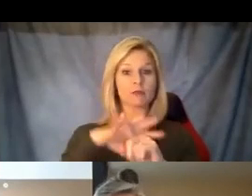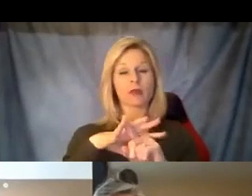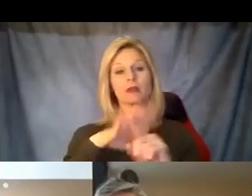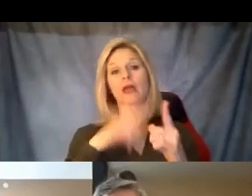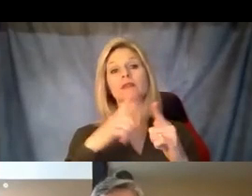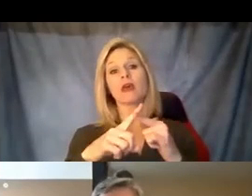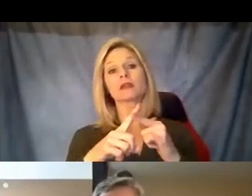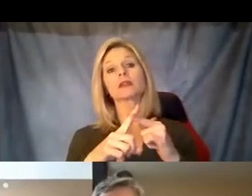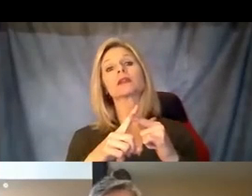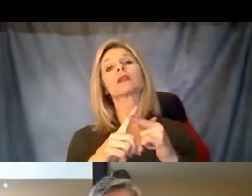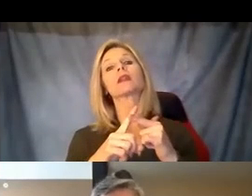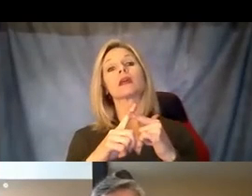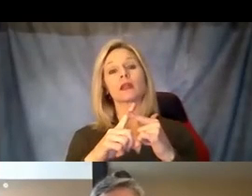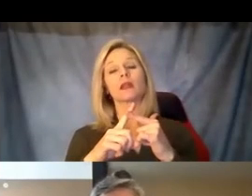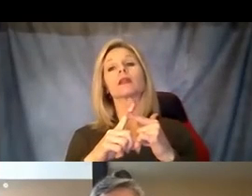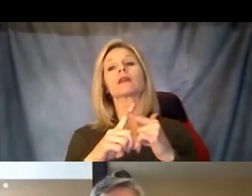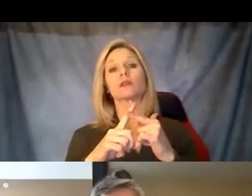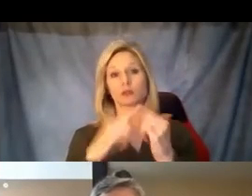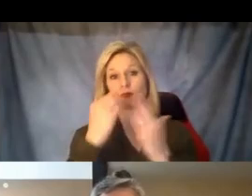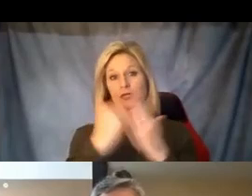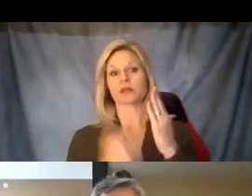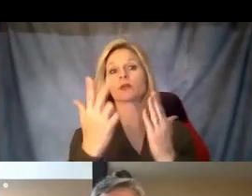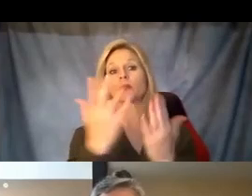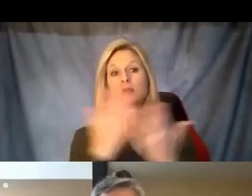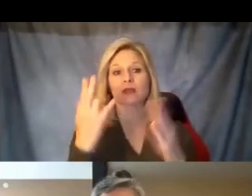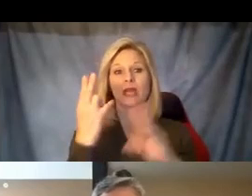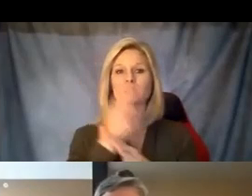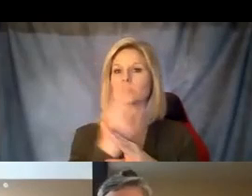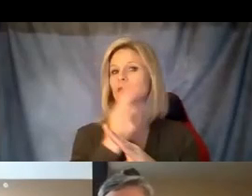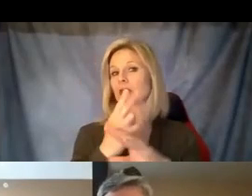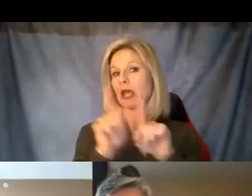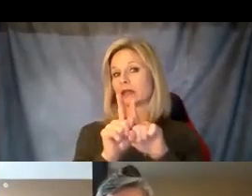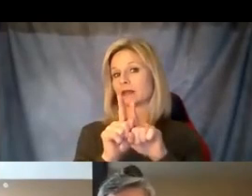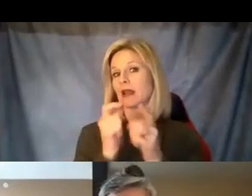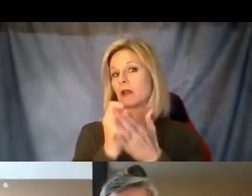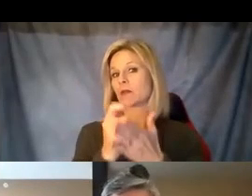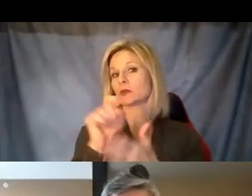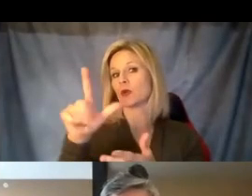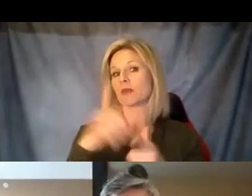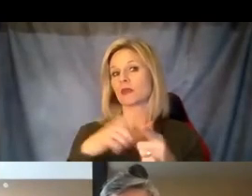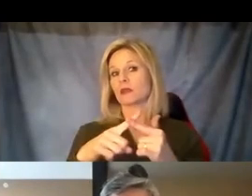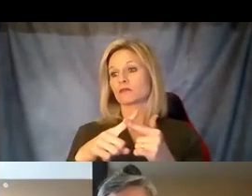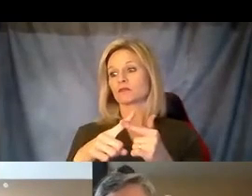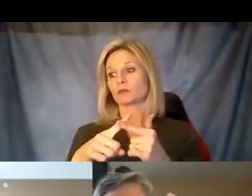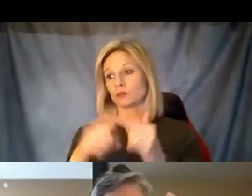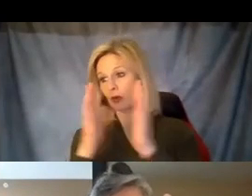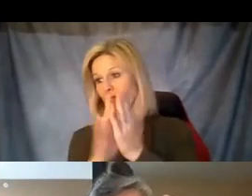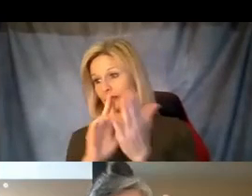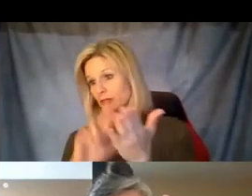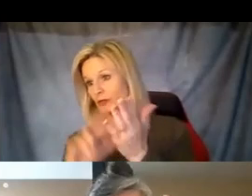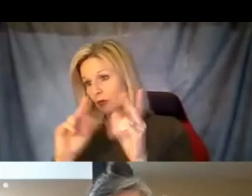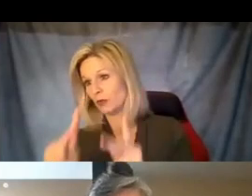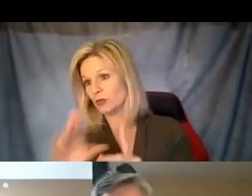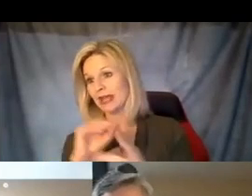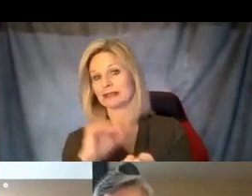you list those three things, those three reasons I use it as an accommodation tool, and you get the signature of the person and their